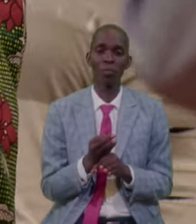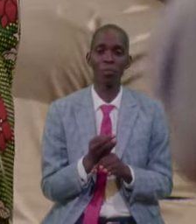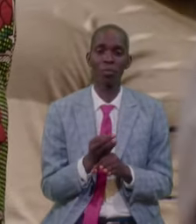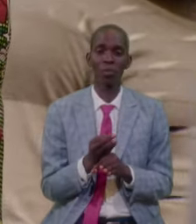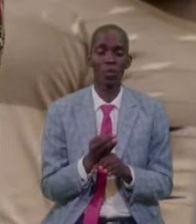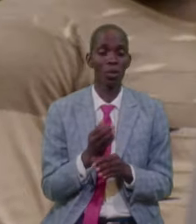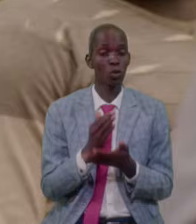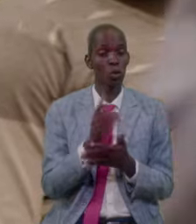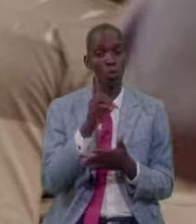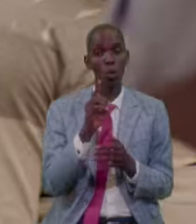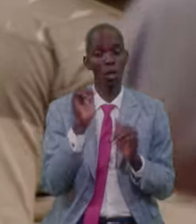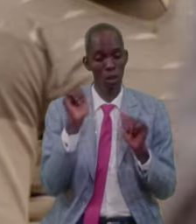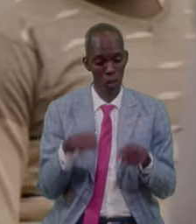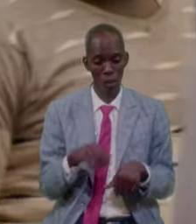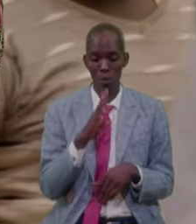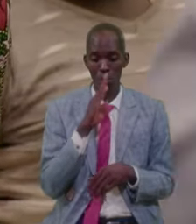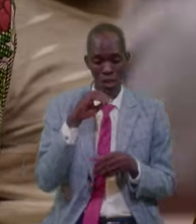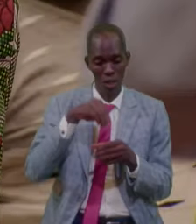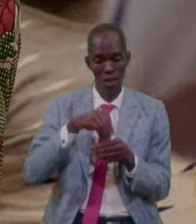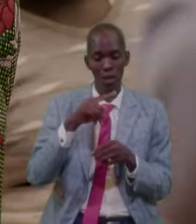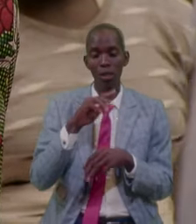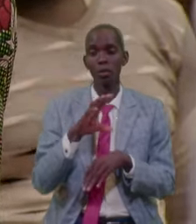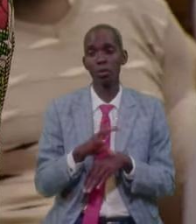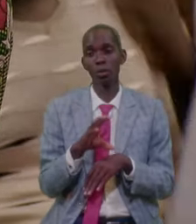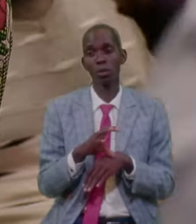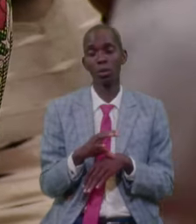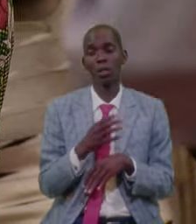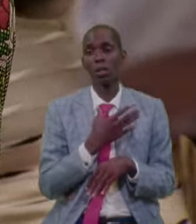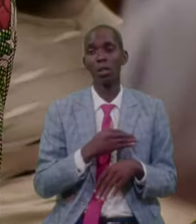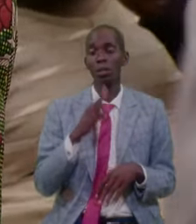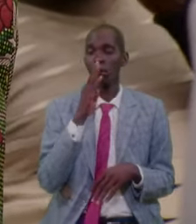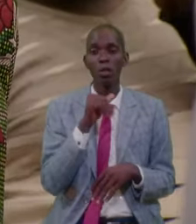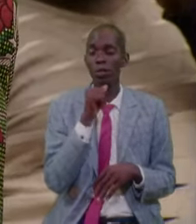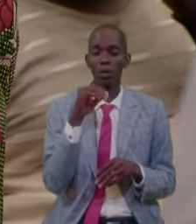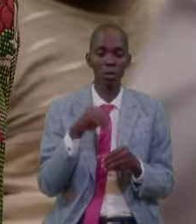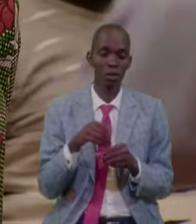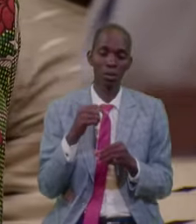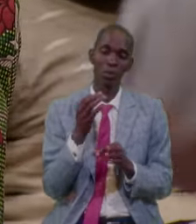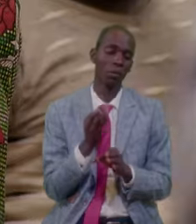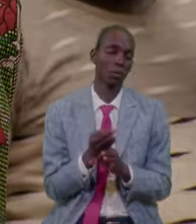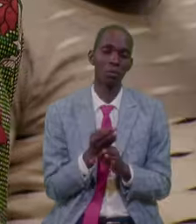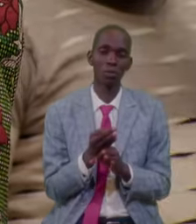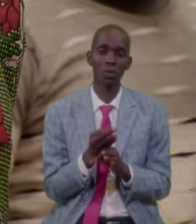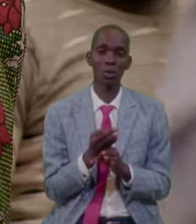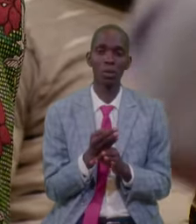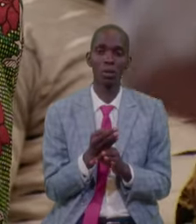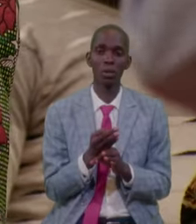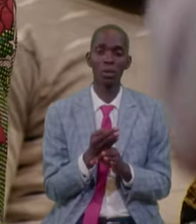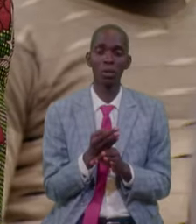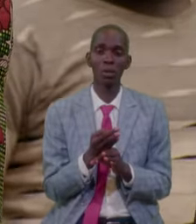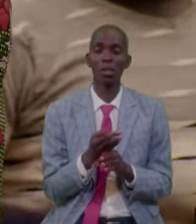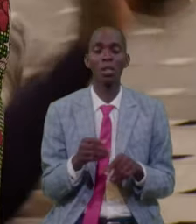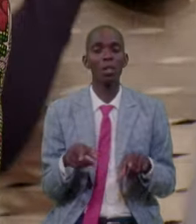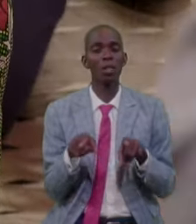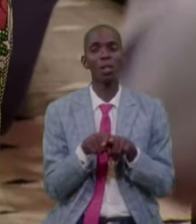Somebody can be in the church and not be in the faith. Like those who